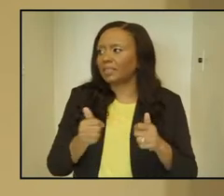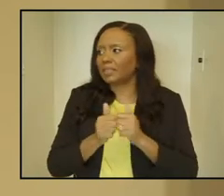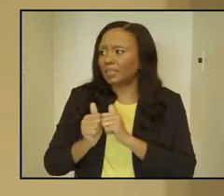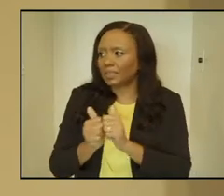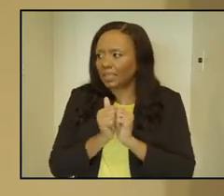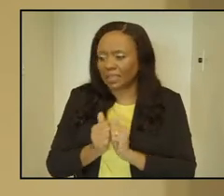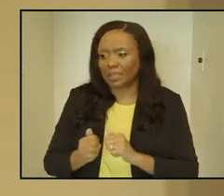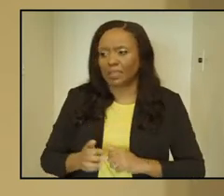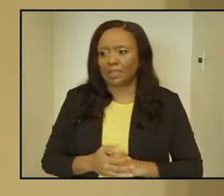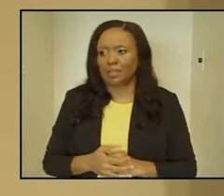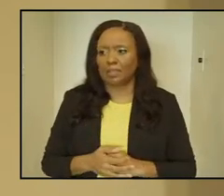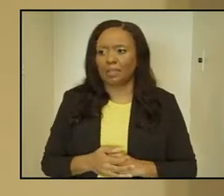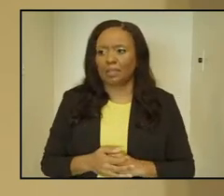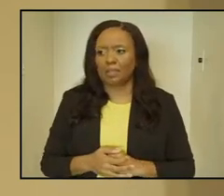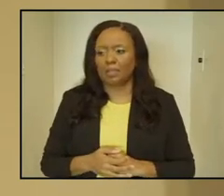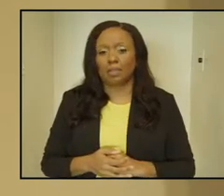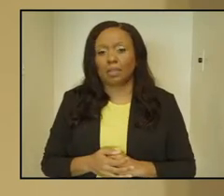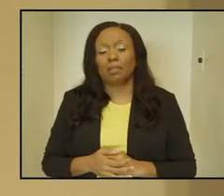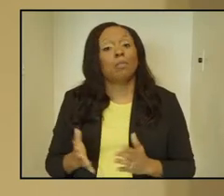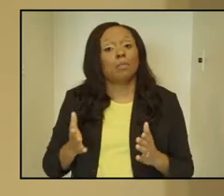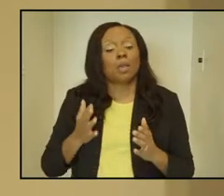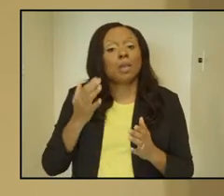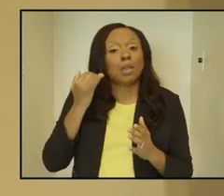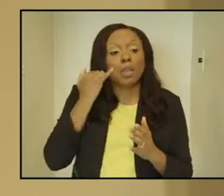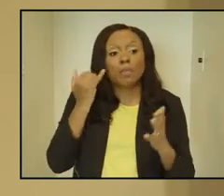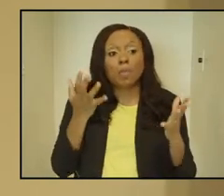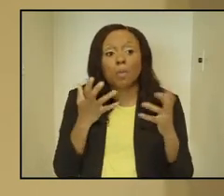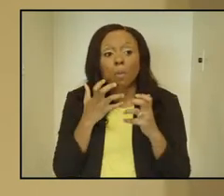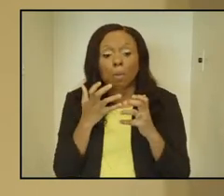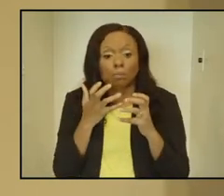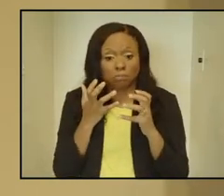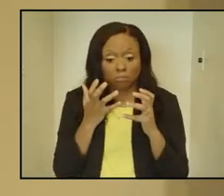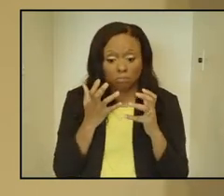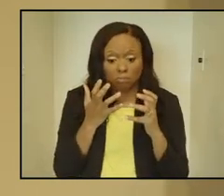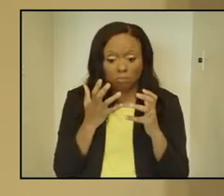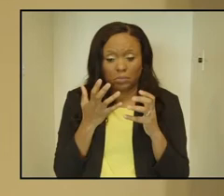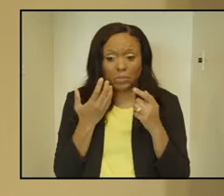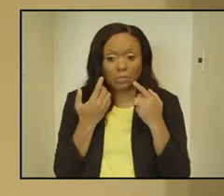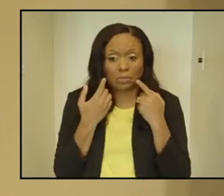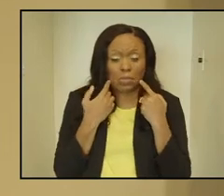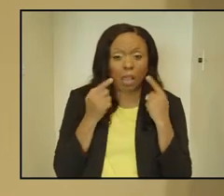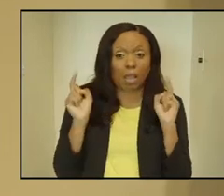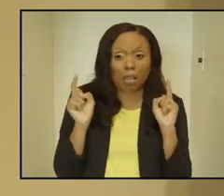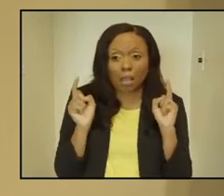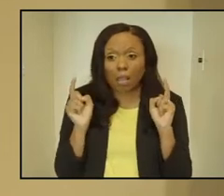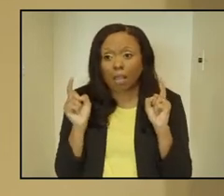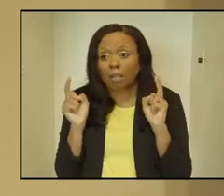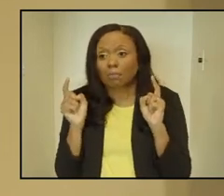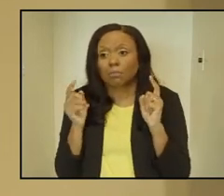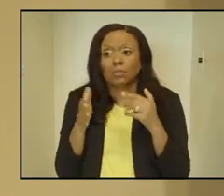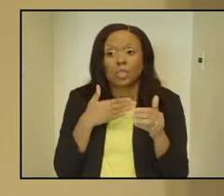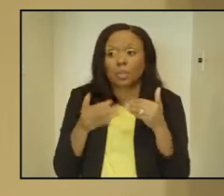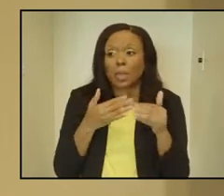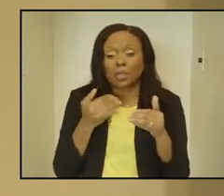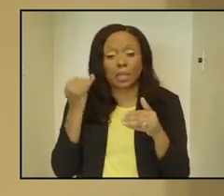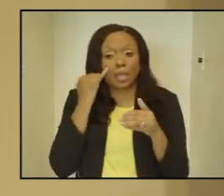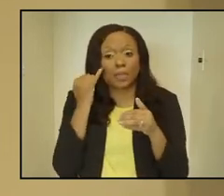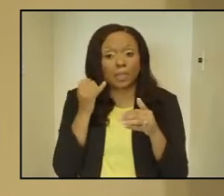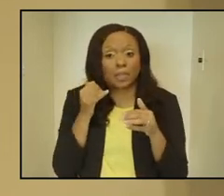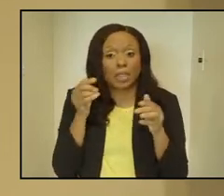loaf is better than no loaf at all. And that was a recognition that whether it is through cooperatives or credit unions